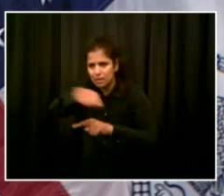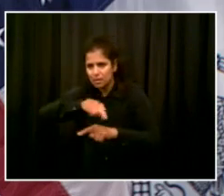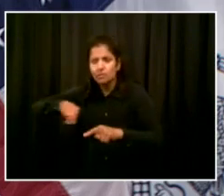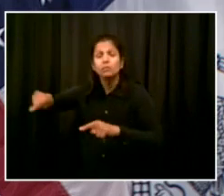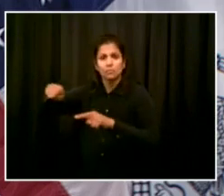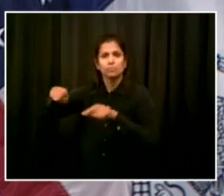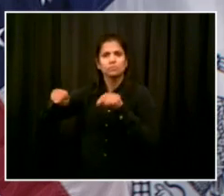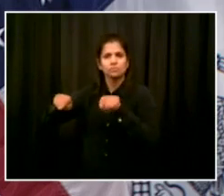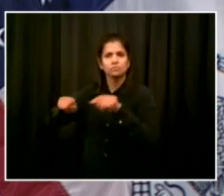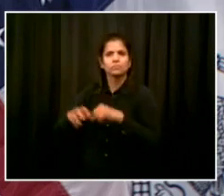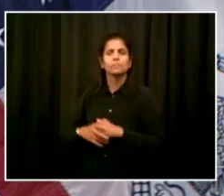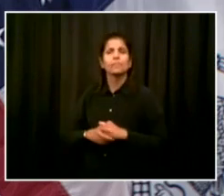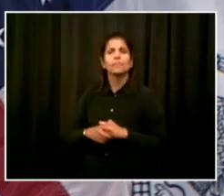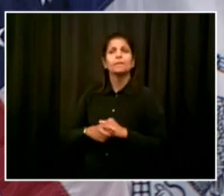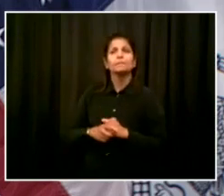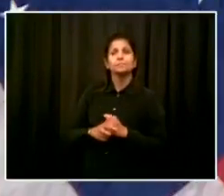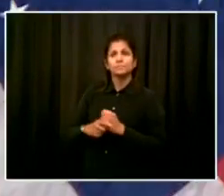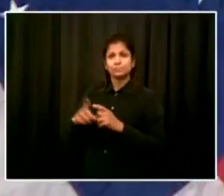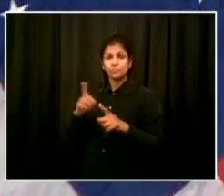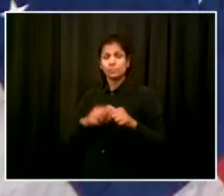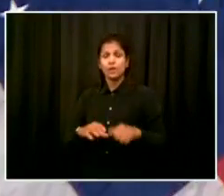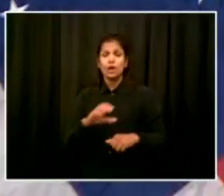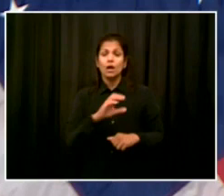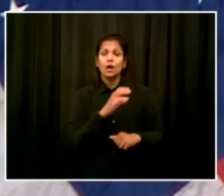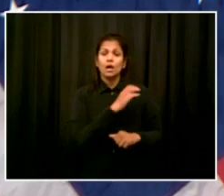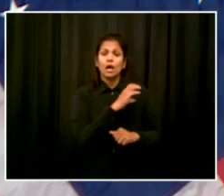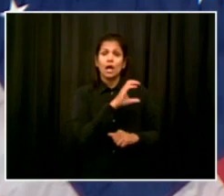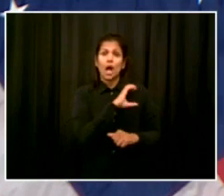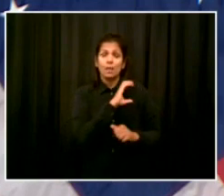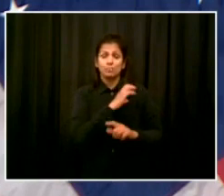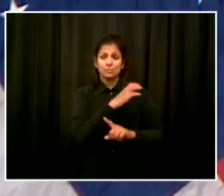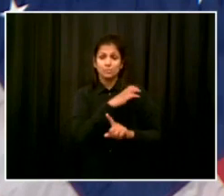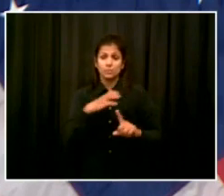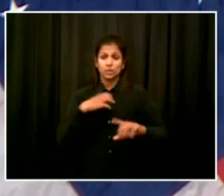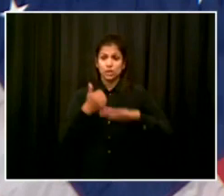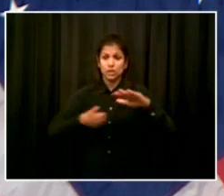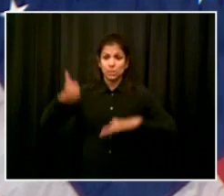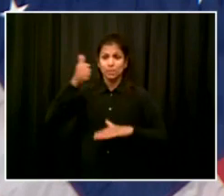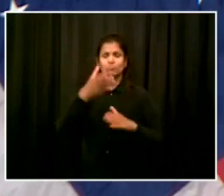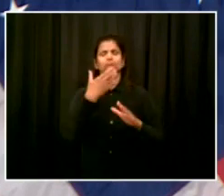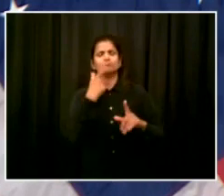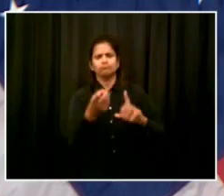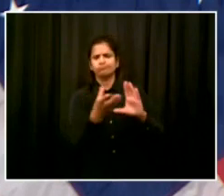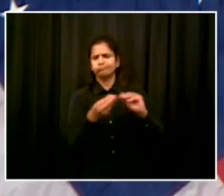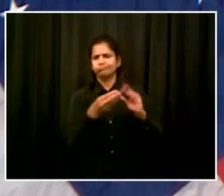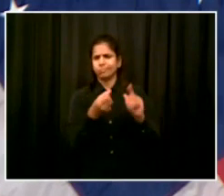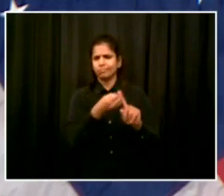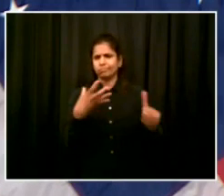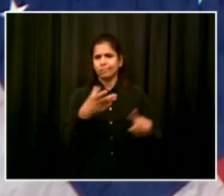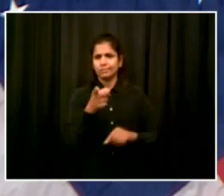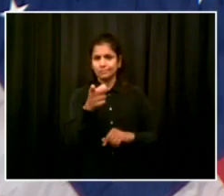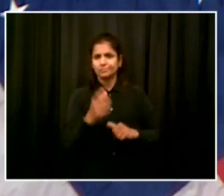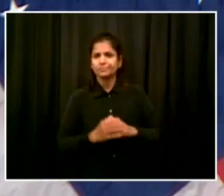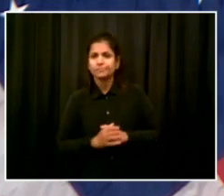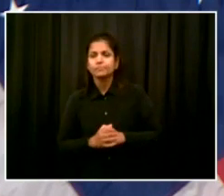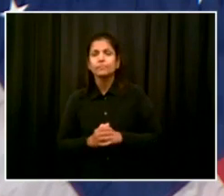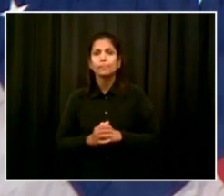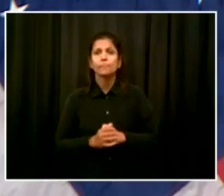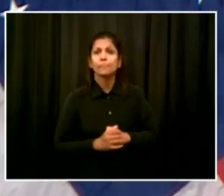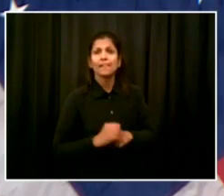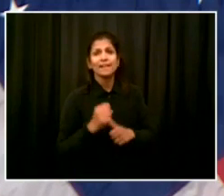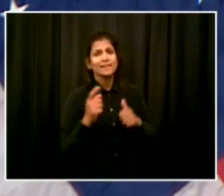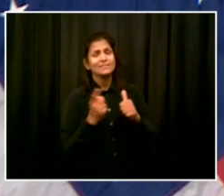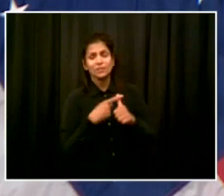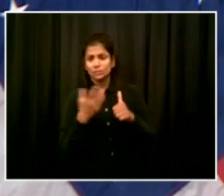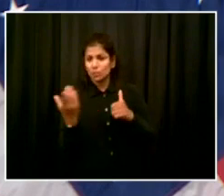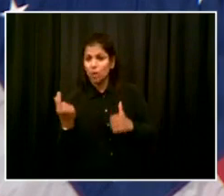more. Yeah, and let me start, Julia. Nice try with the question, with the third question there, but I